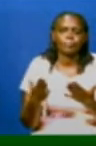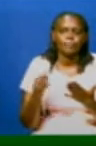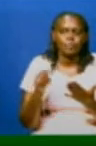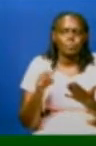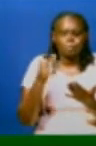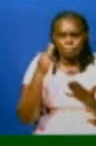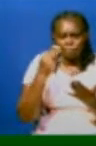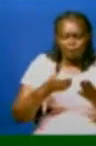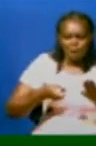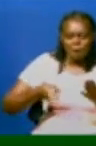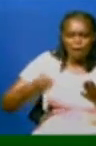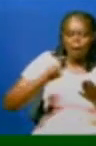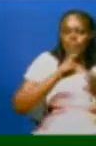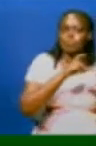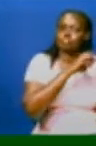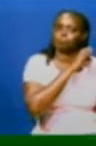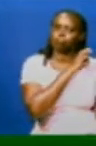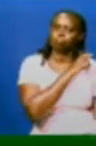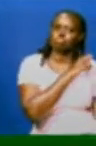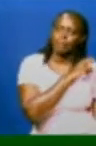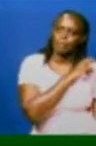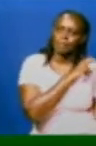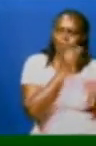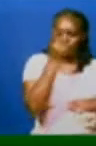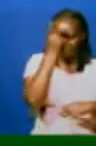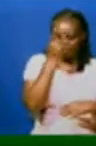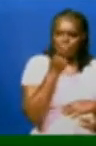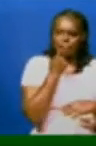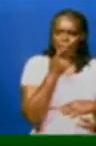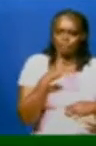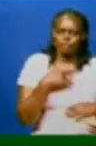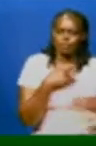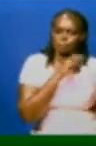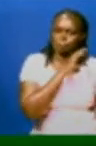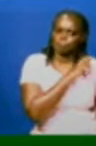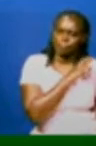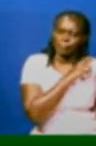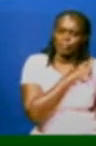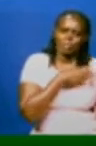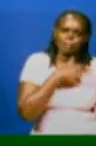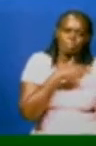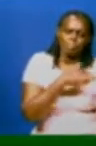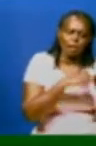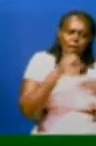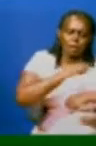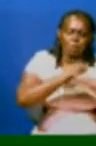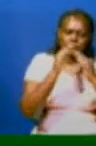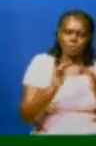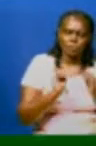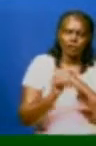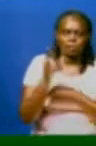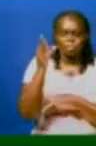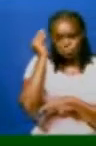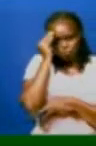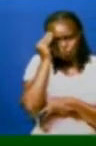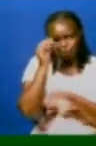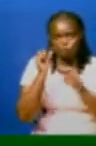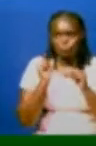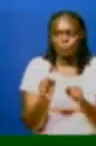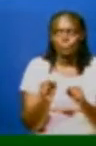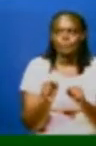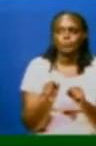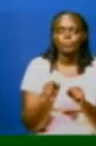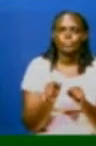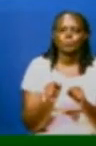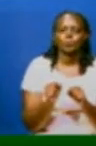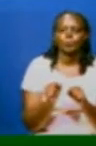adding more burden and actually barring many students from accessing education. I also want to